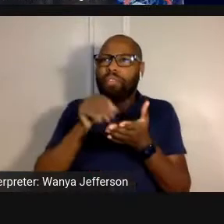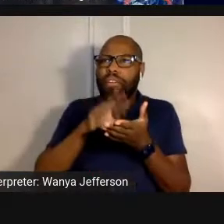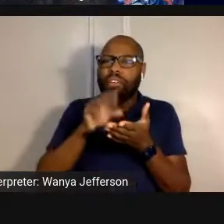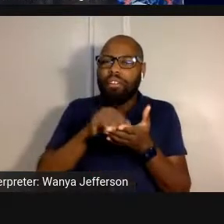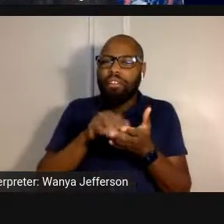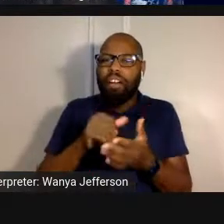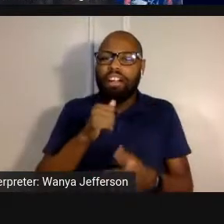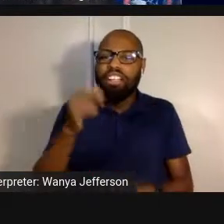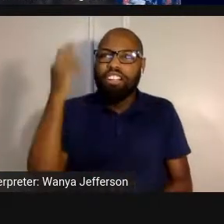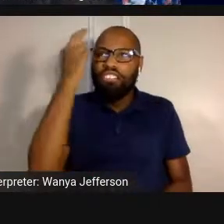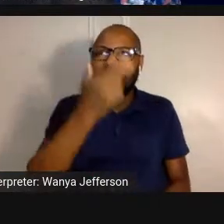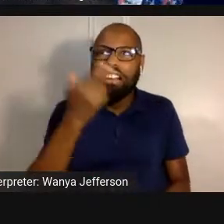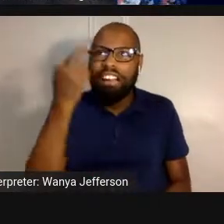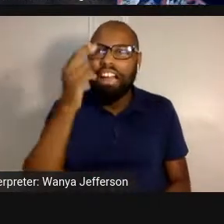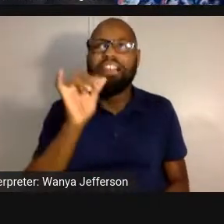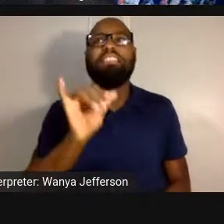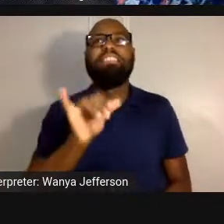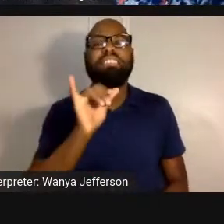huge.